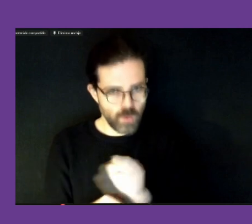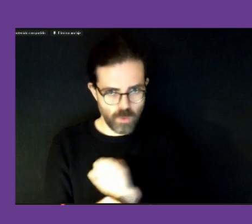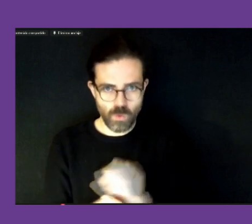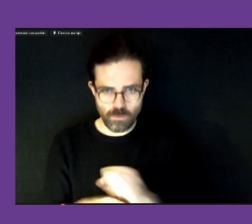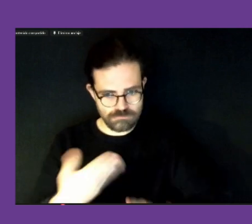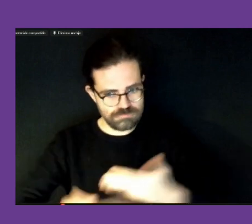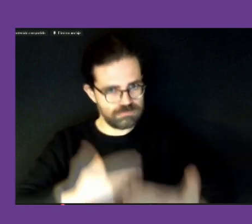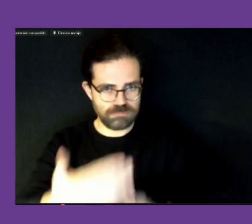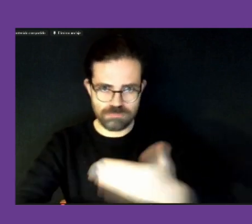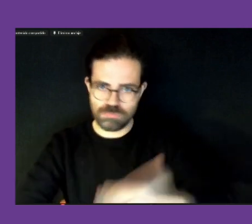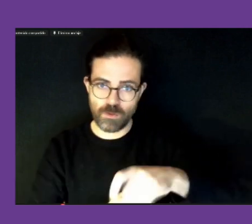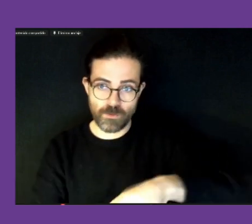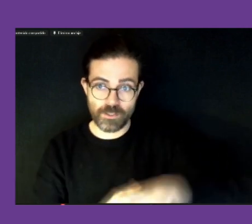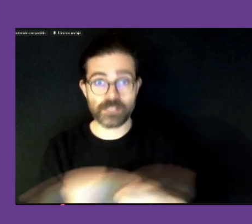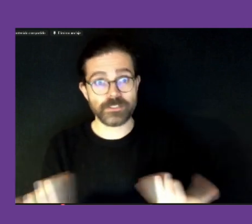have some of you with us.